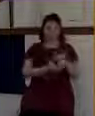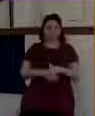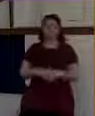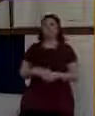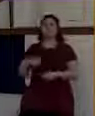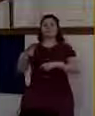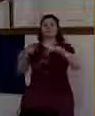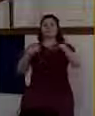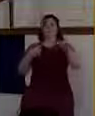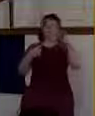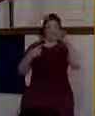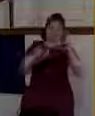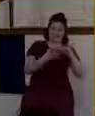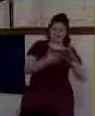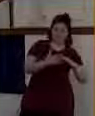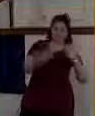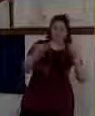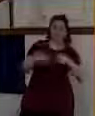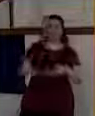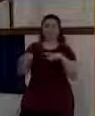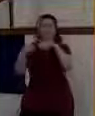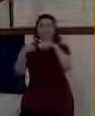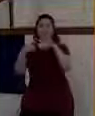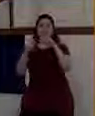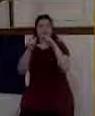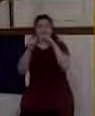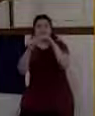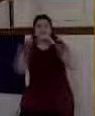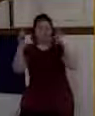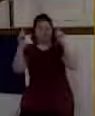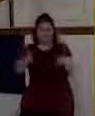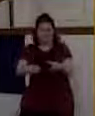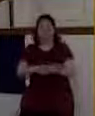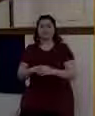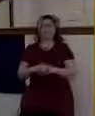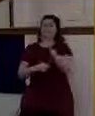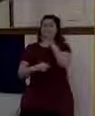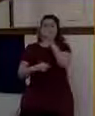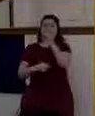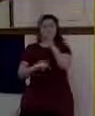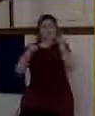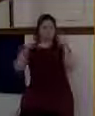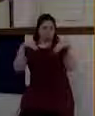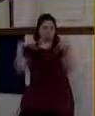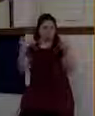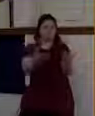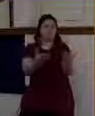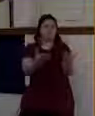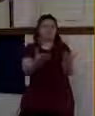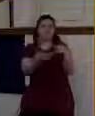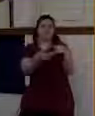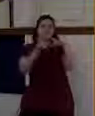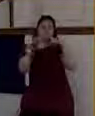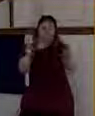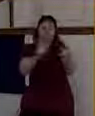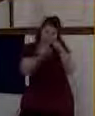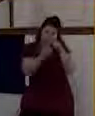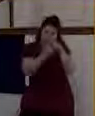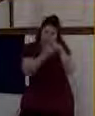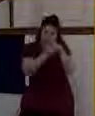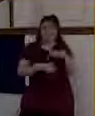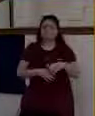you're taking notes, write down a specific command. God gives the prophet from Judah a specific command. Now,